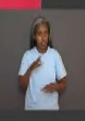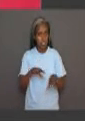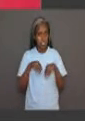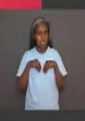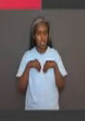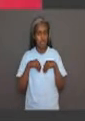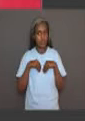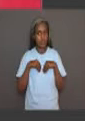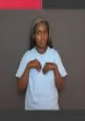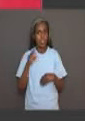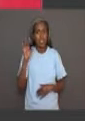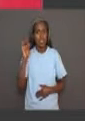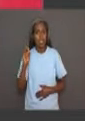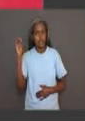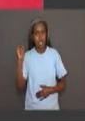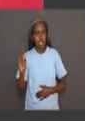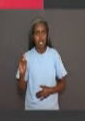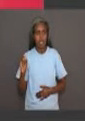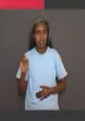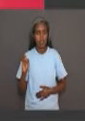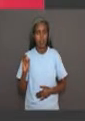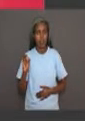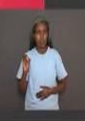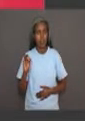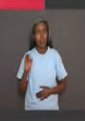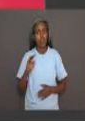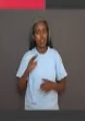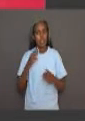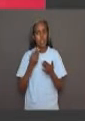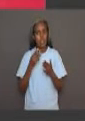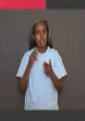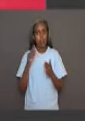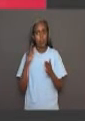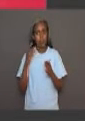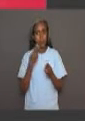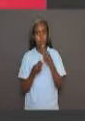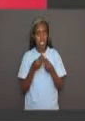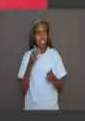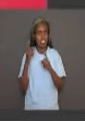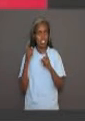received 80% on a math test, for example.